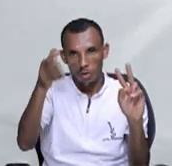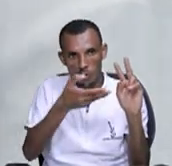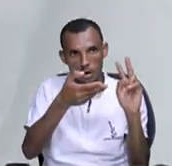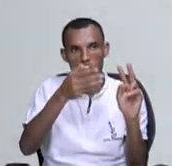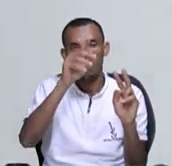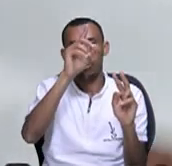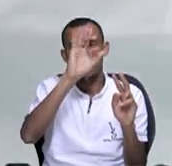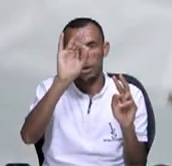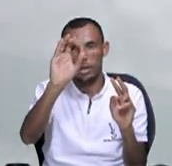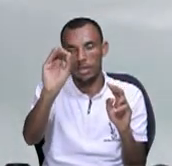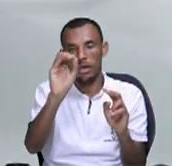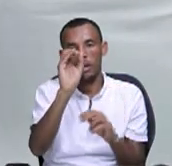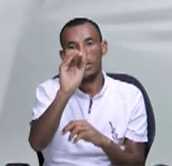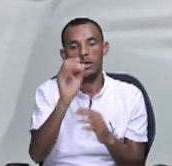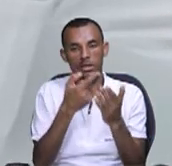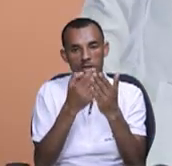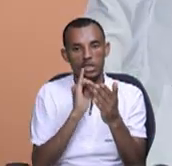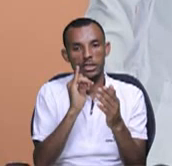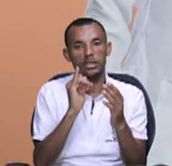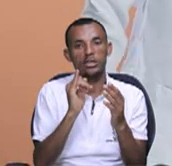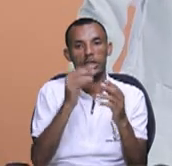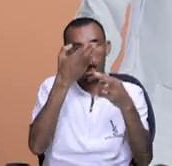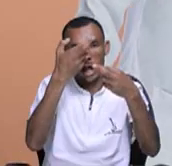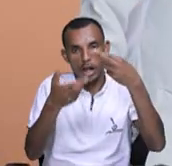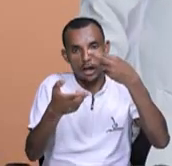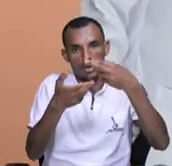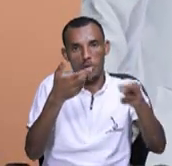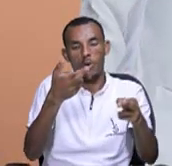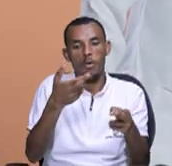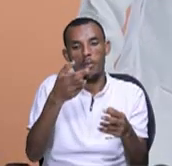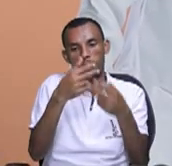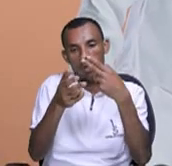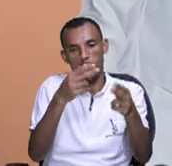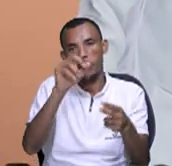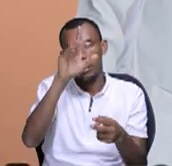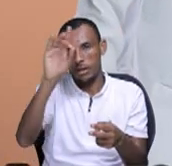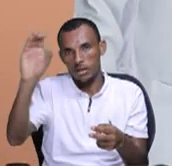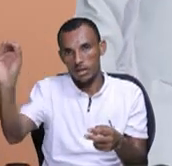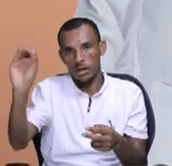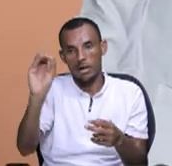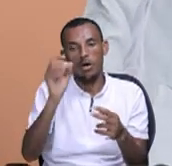degree. This is the ratios that are multiply a given degree by 180 degree